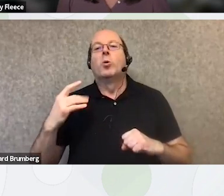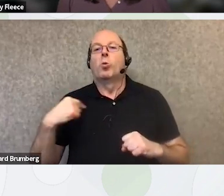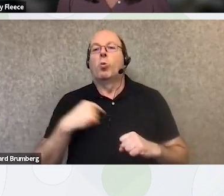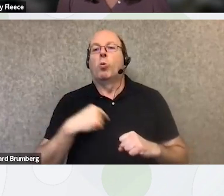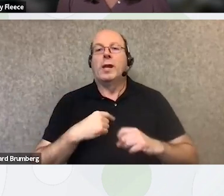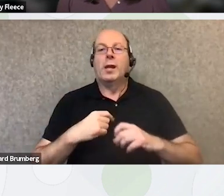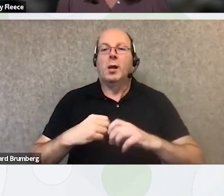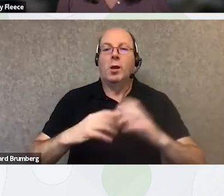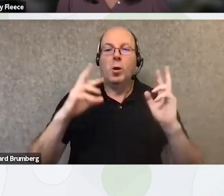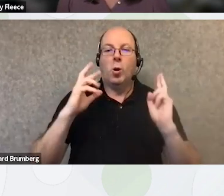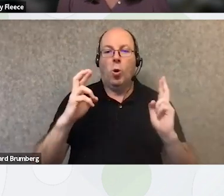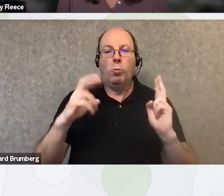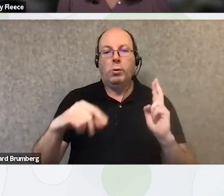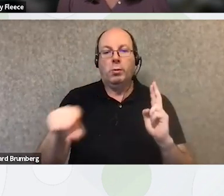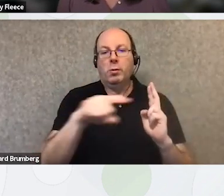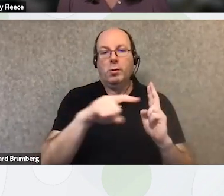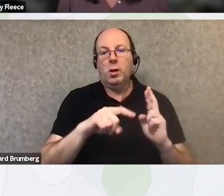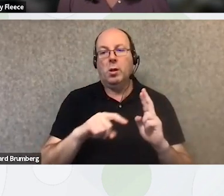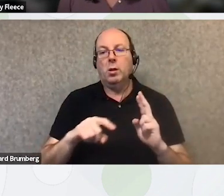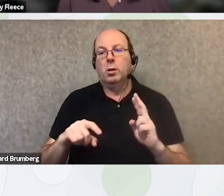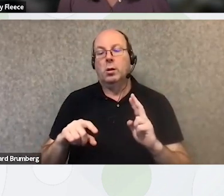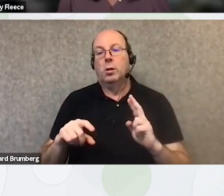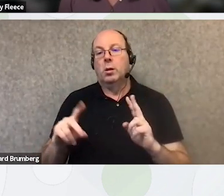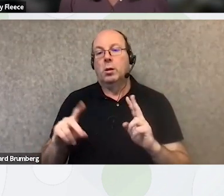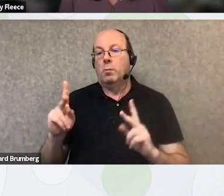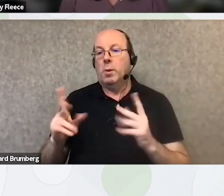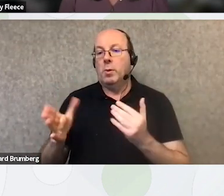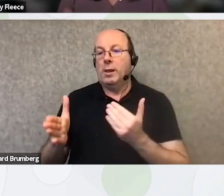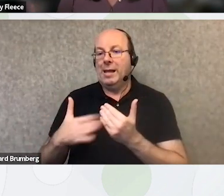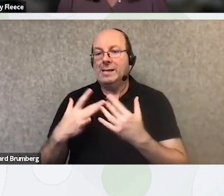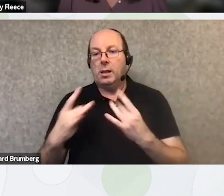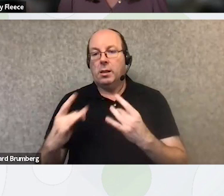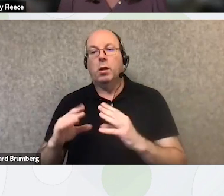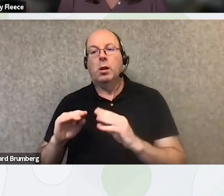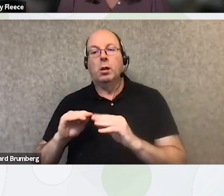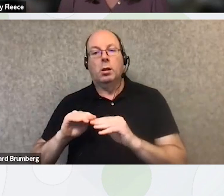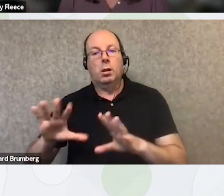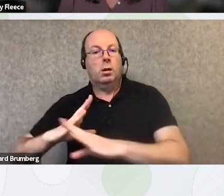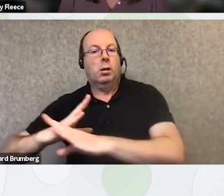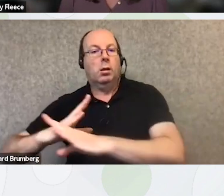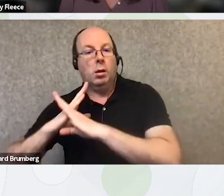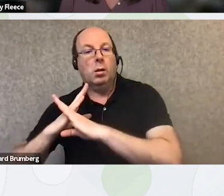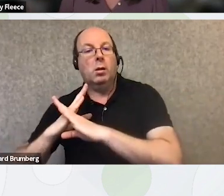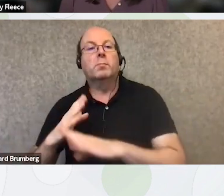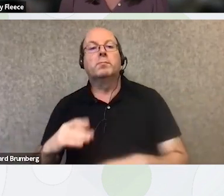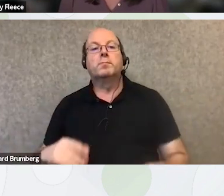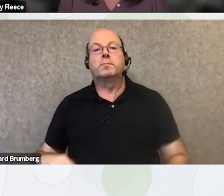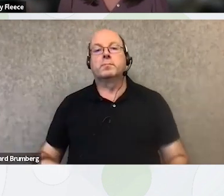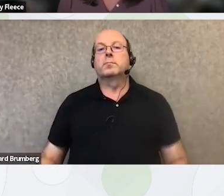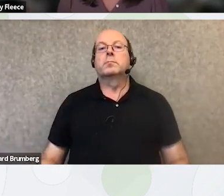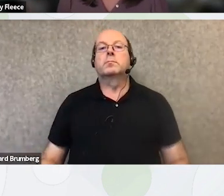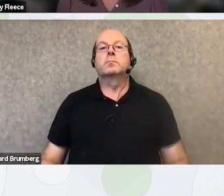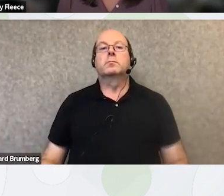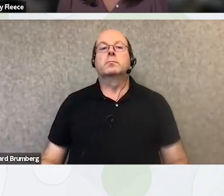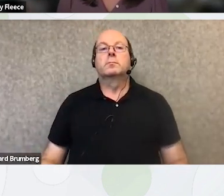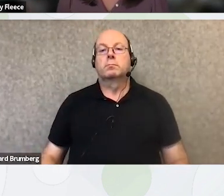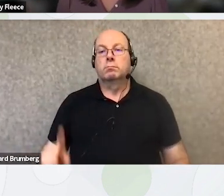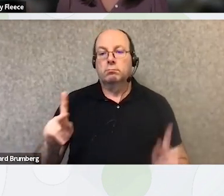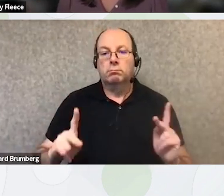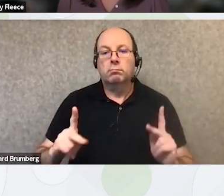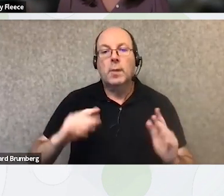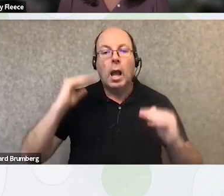of these adverse outcomes in our more vulnerable populations. And that more vulnerable population are our older